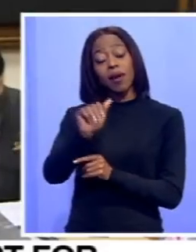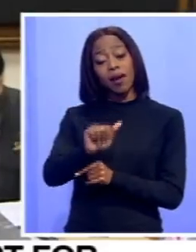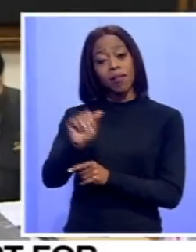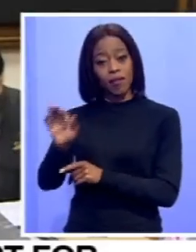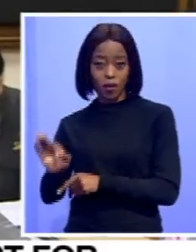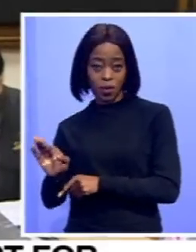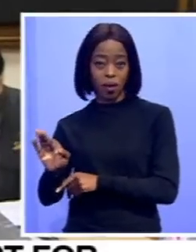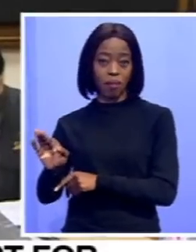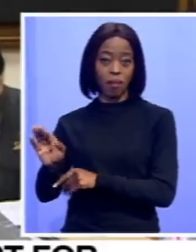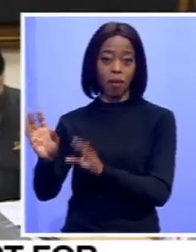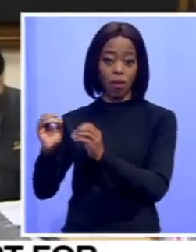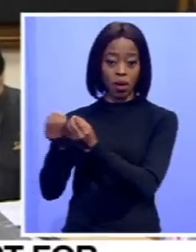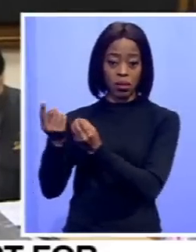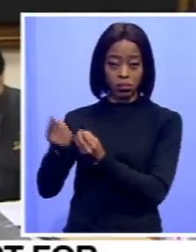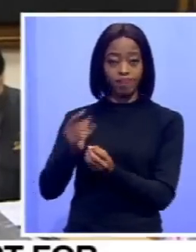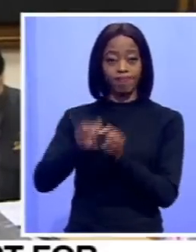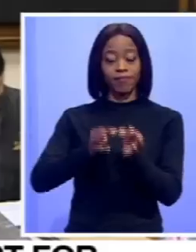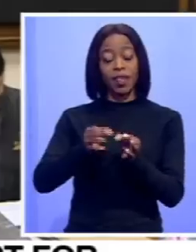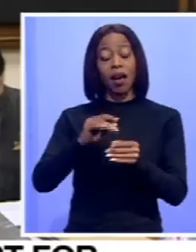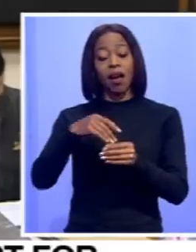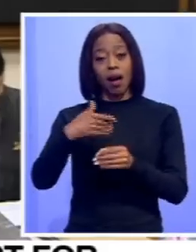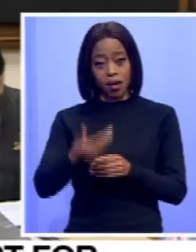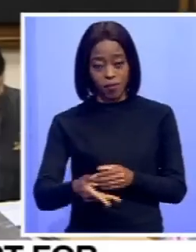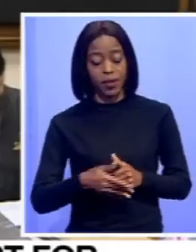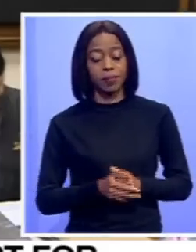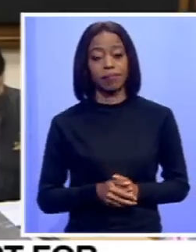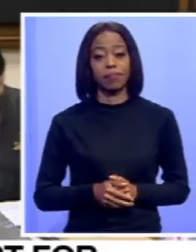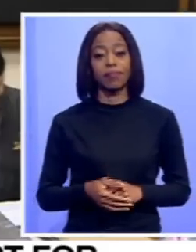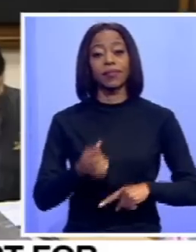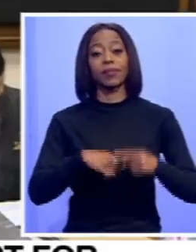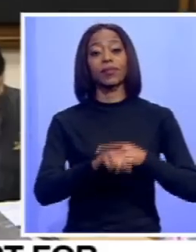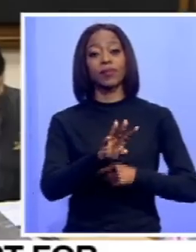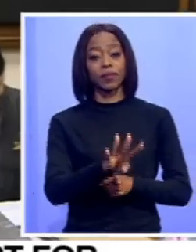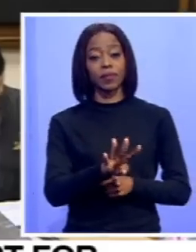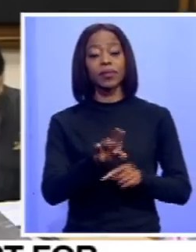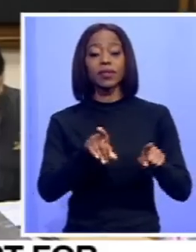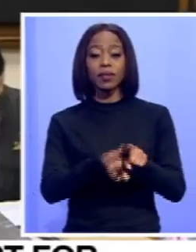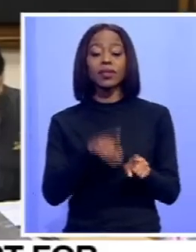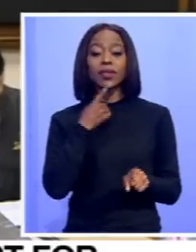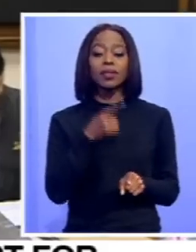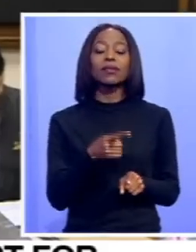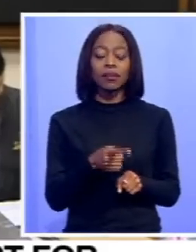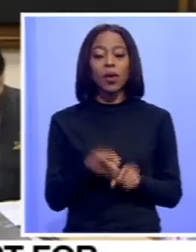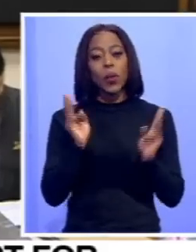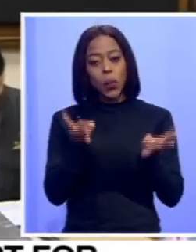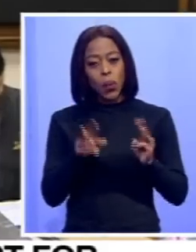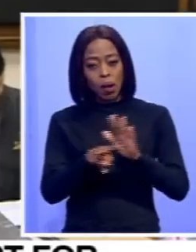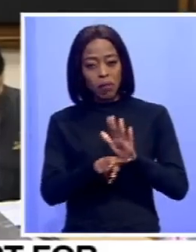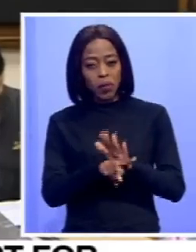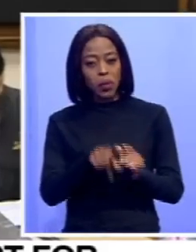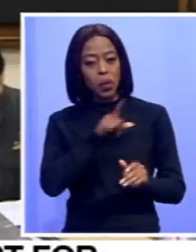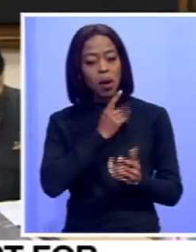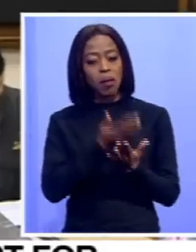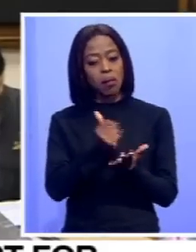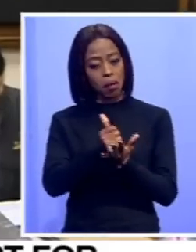which interrupted the proceedings. Sub 41. He conceded eventually that he had watched the video to assist him with the